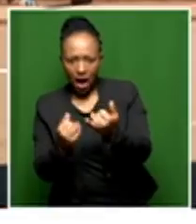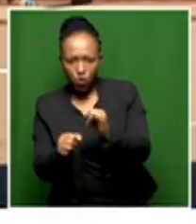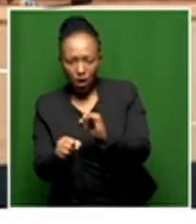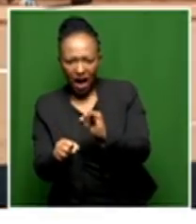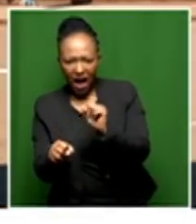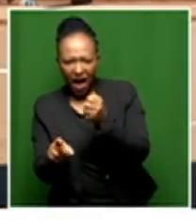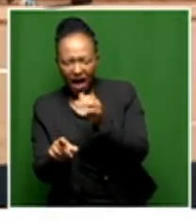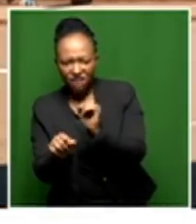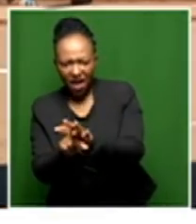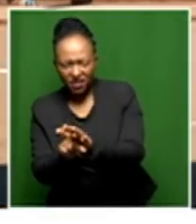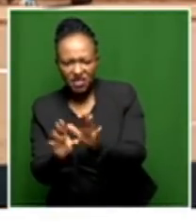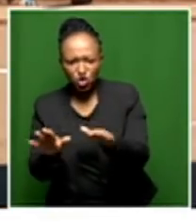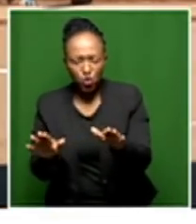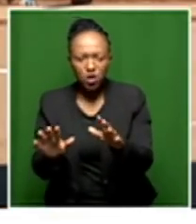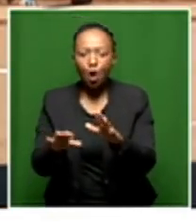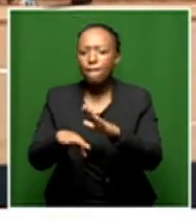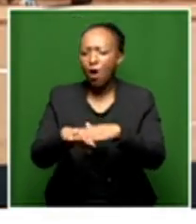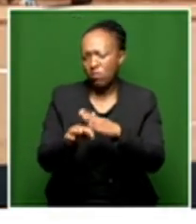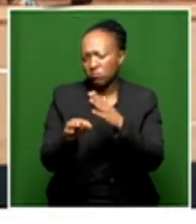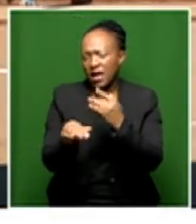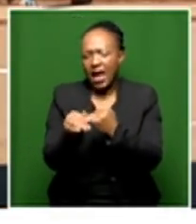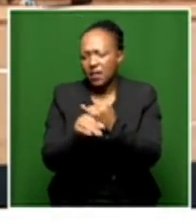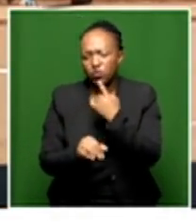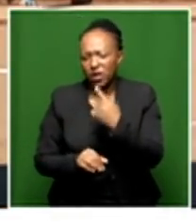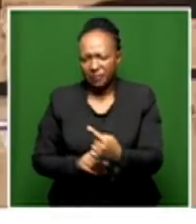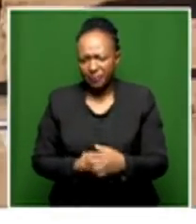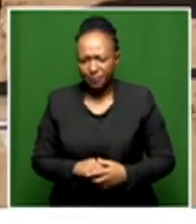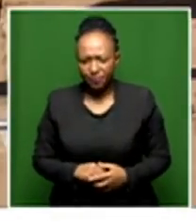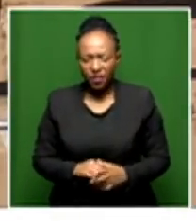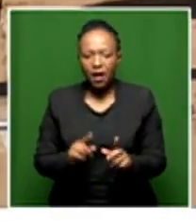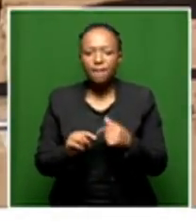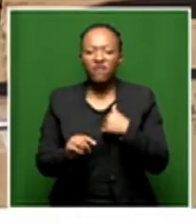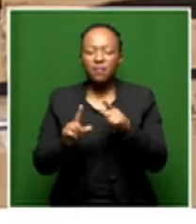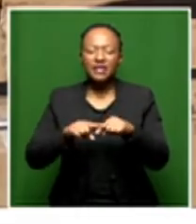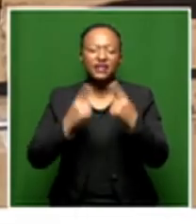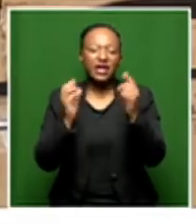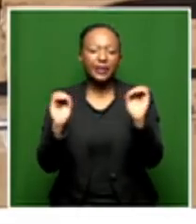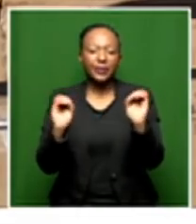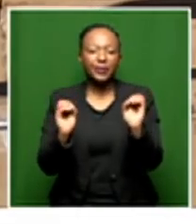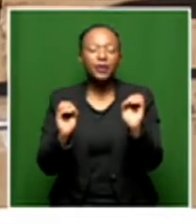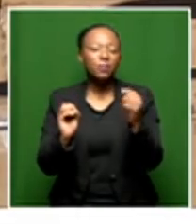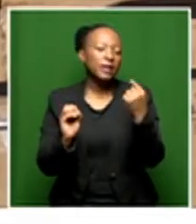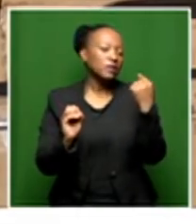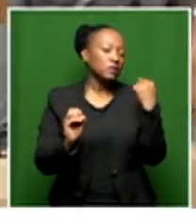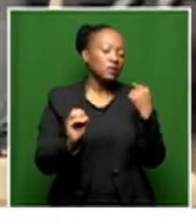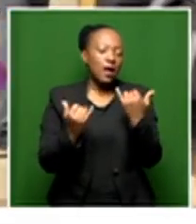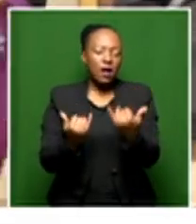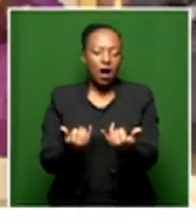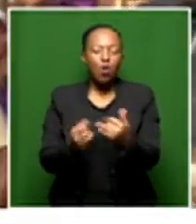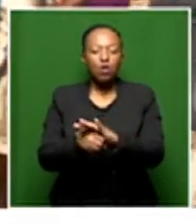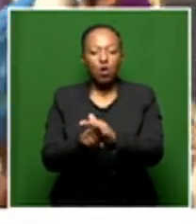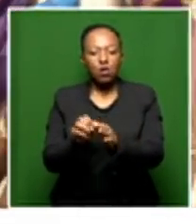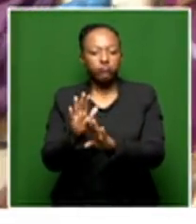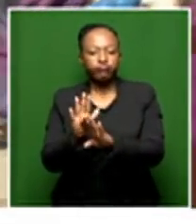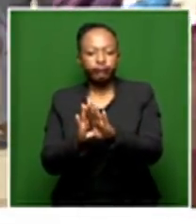we found in the first and the second wave was that there was no difference in the extent to which children were affected between the two waves.